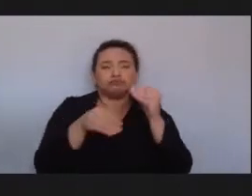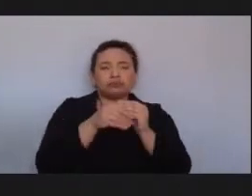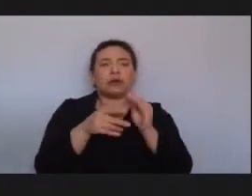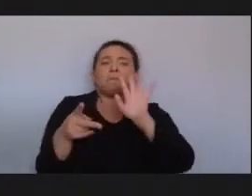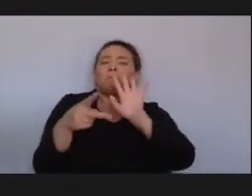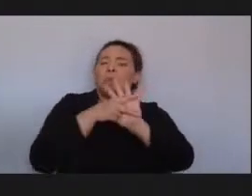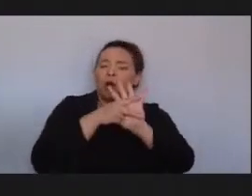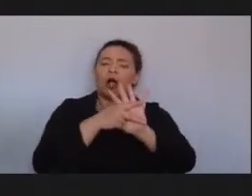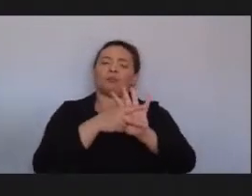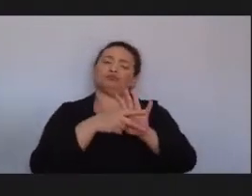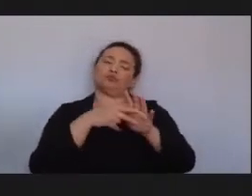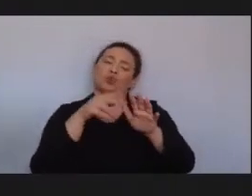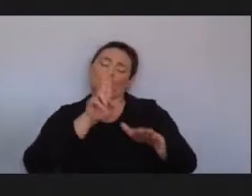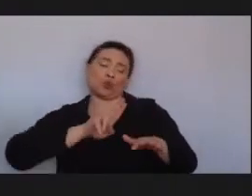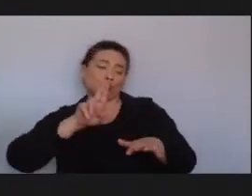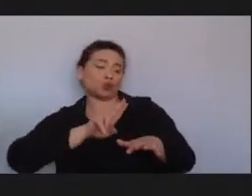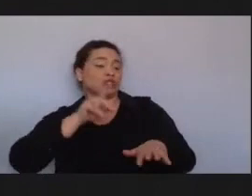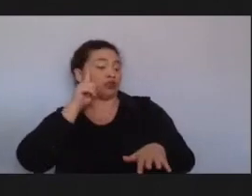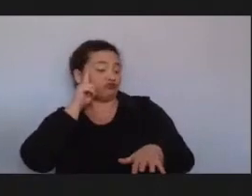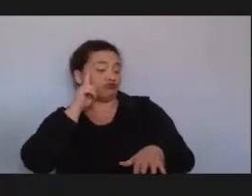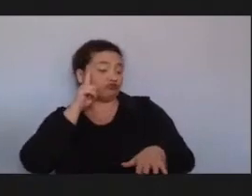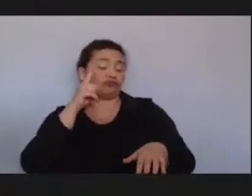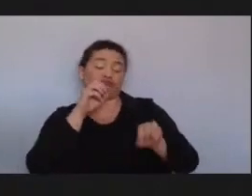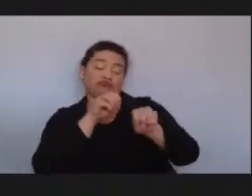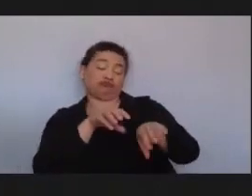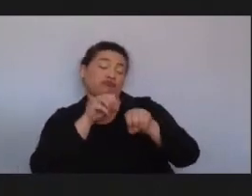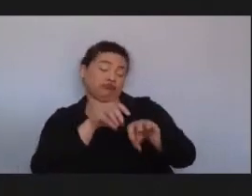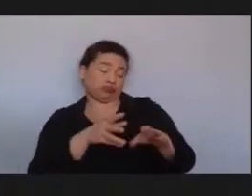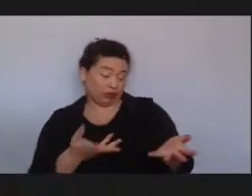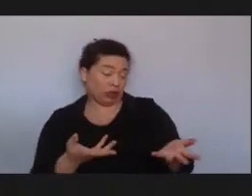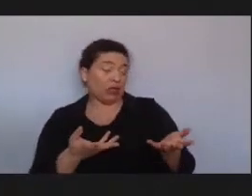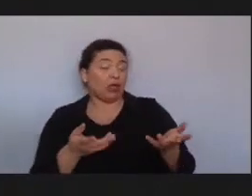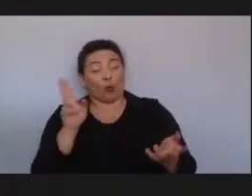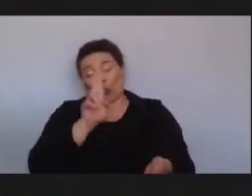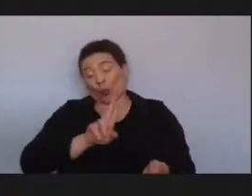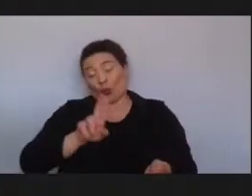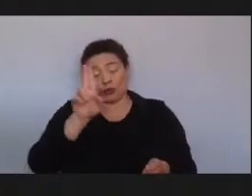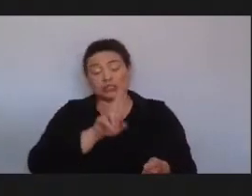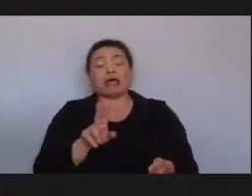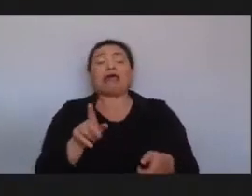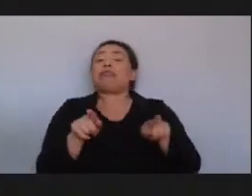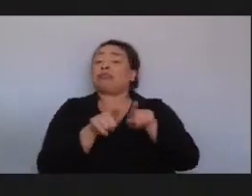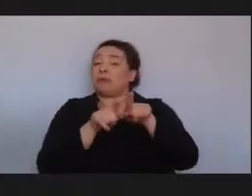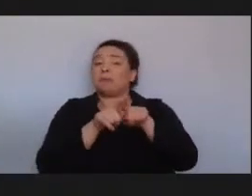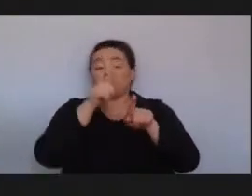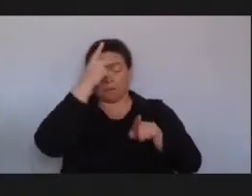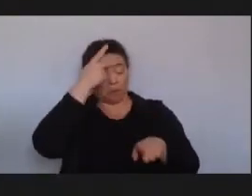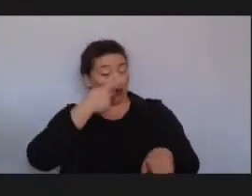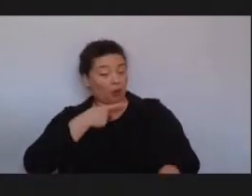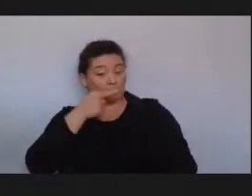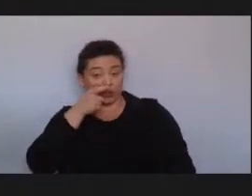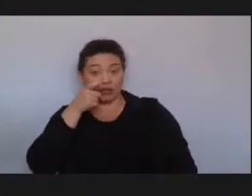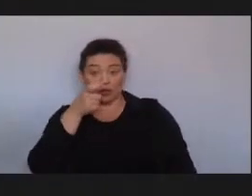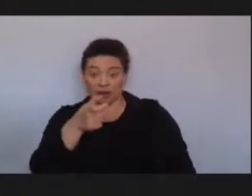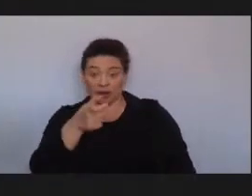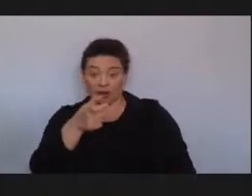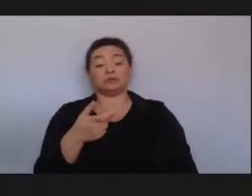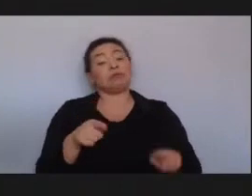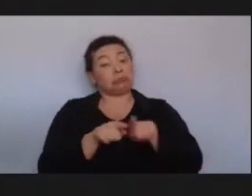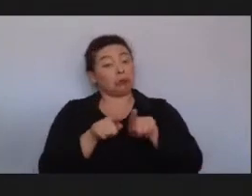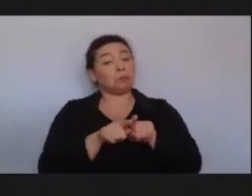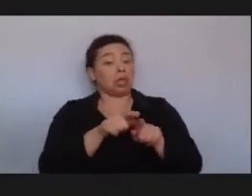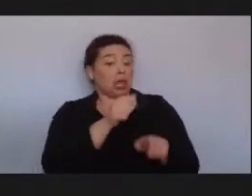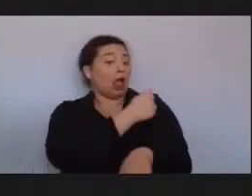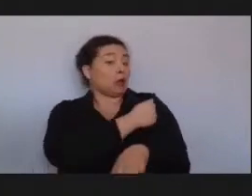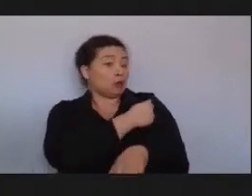and keep things interesting for you. I think that's the other important thing about this. So the second statement, Alessandra. Graham, hold